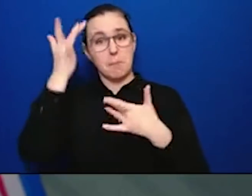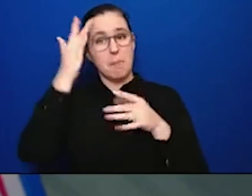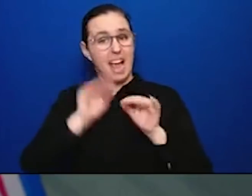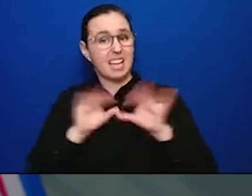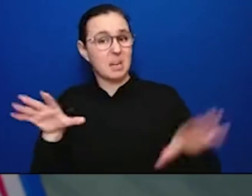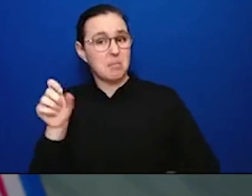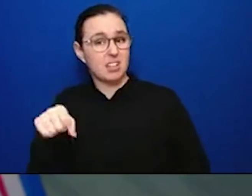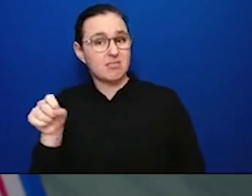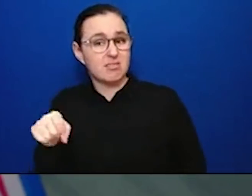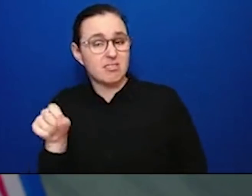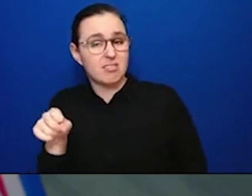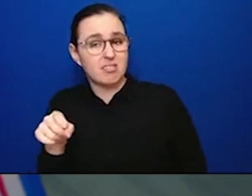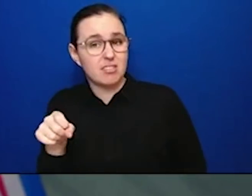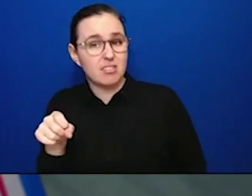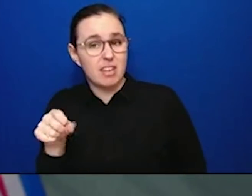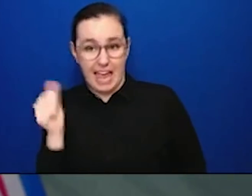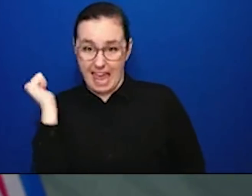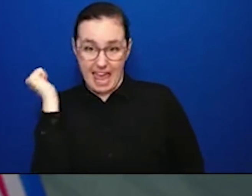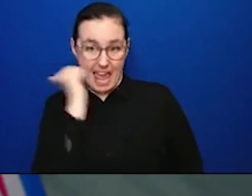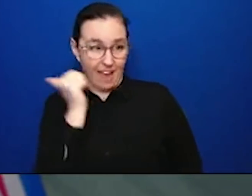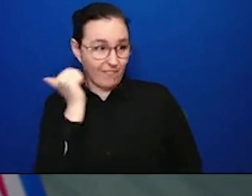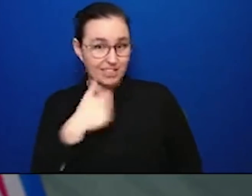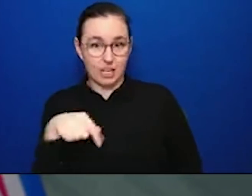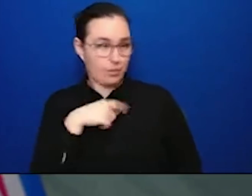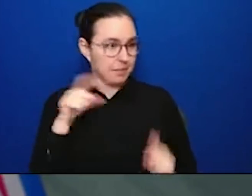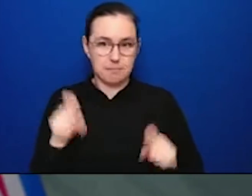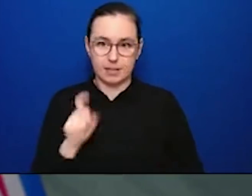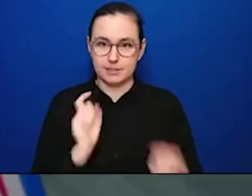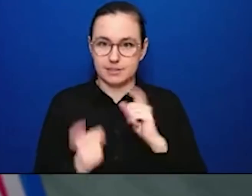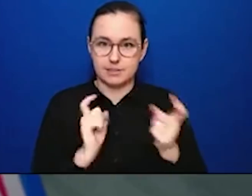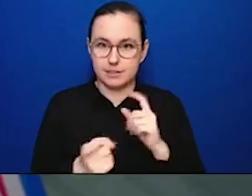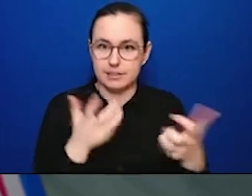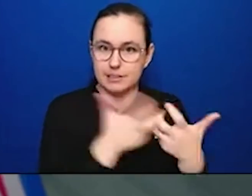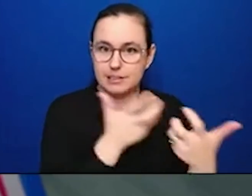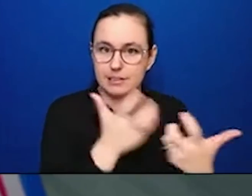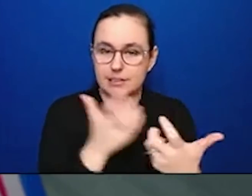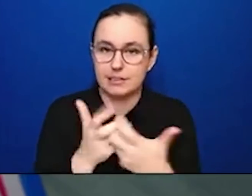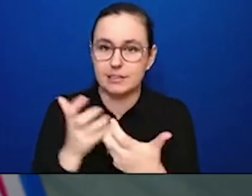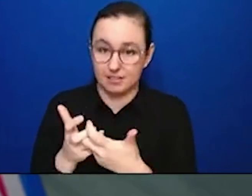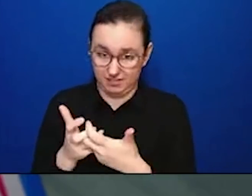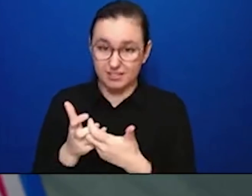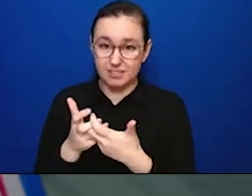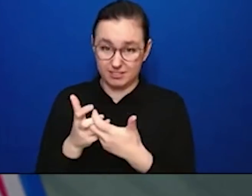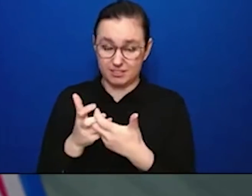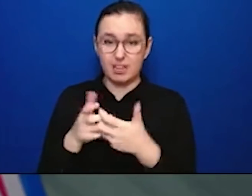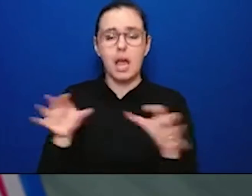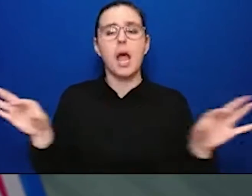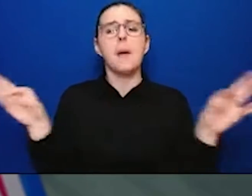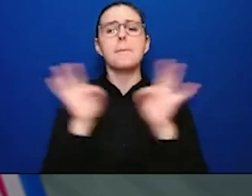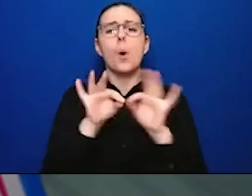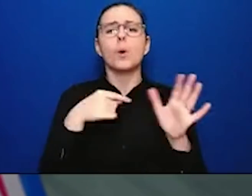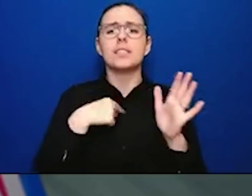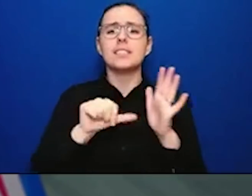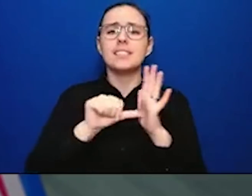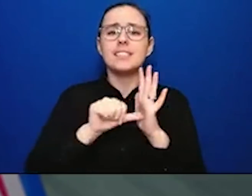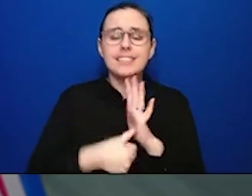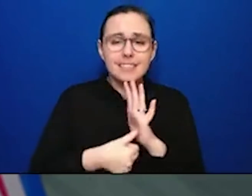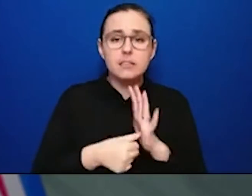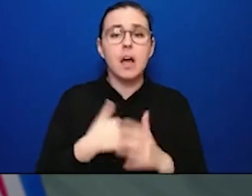think our people in BC. And I think what's really important right now, and I'm happy people can assess and judge, and they